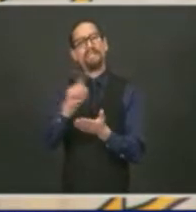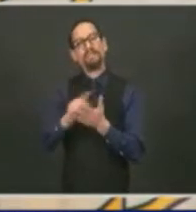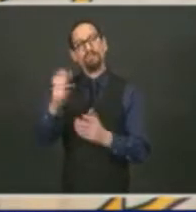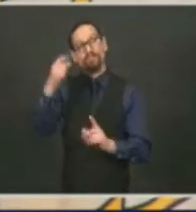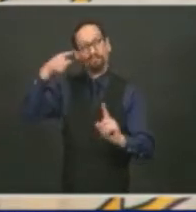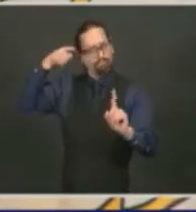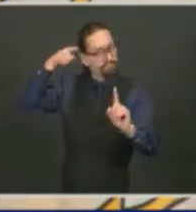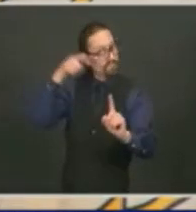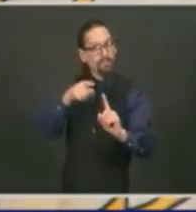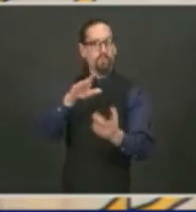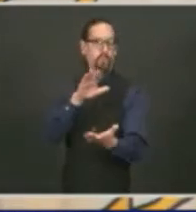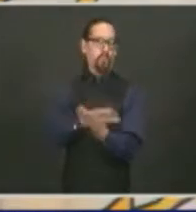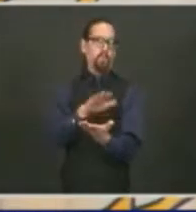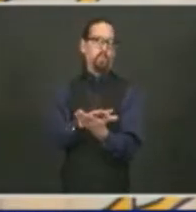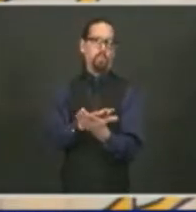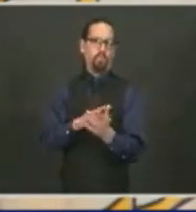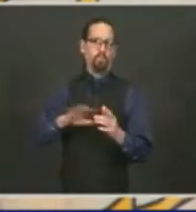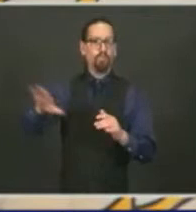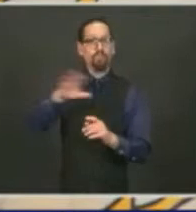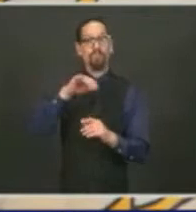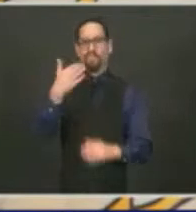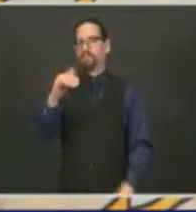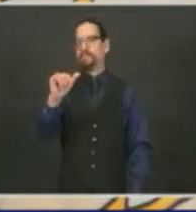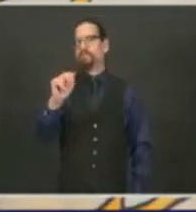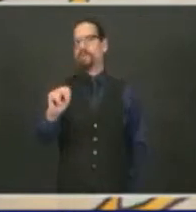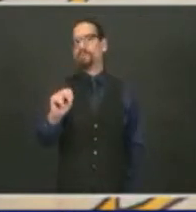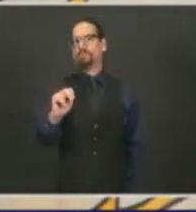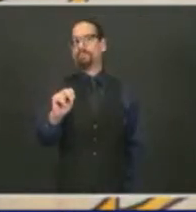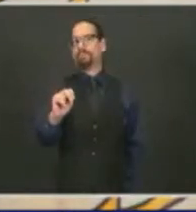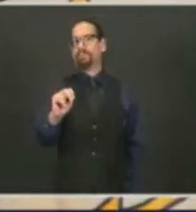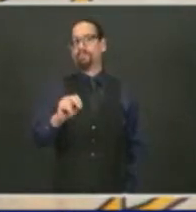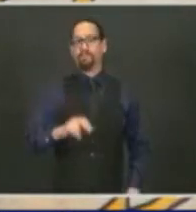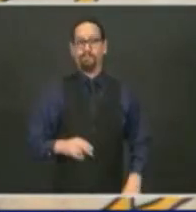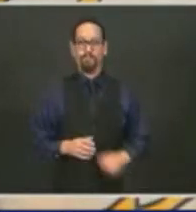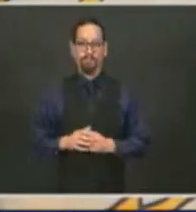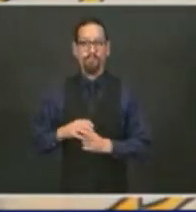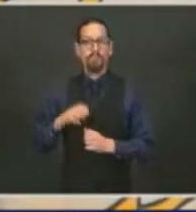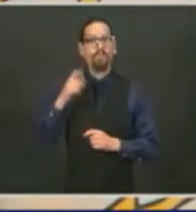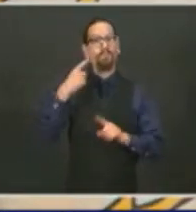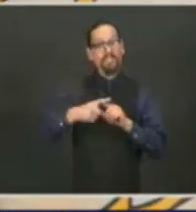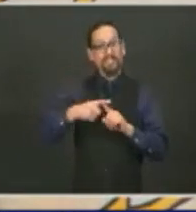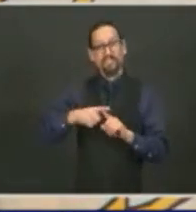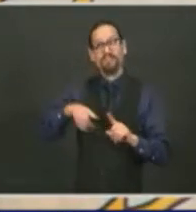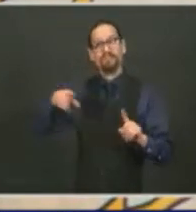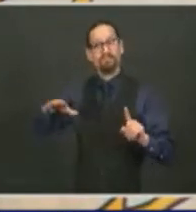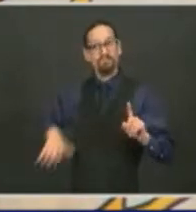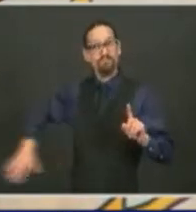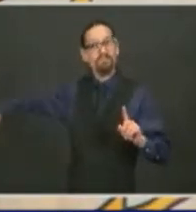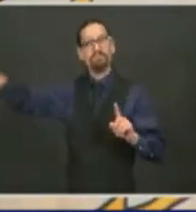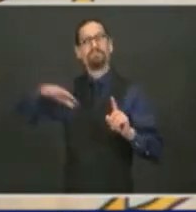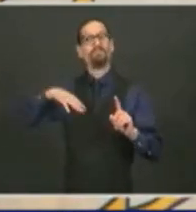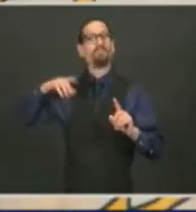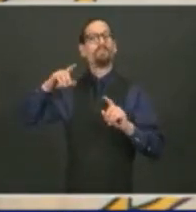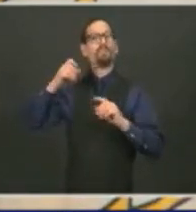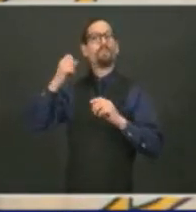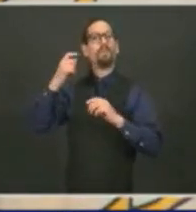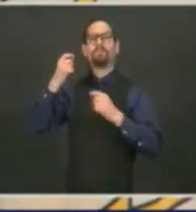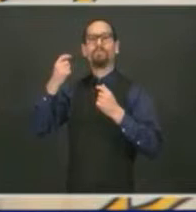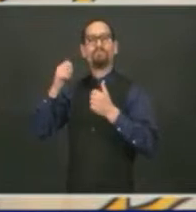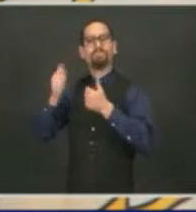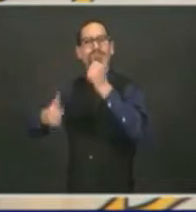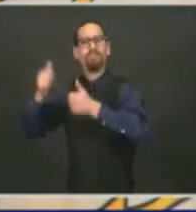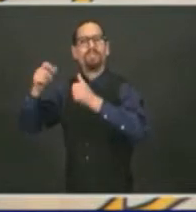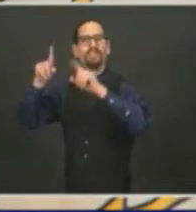that's starting in January, and that's on top of all the other tests that we'll be doing at the testing sites. So we're going to